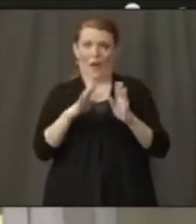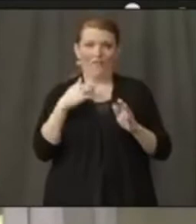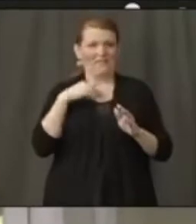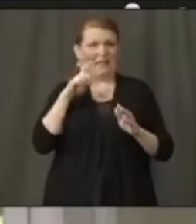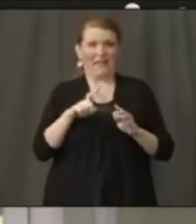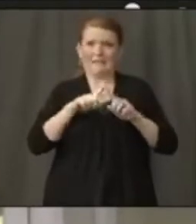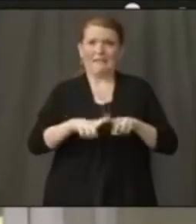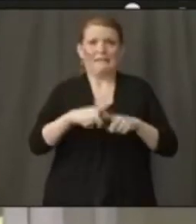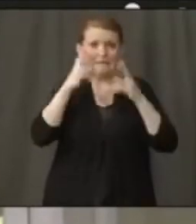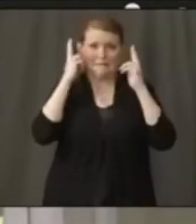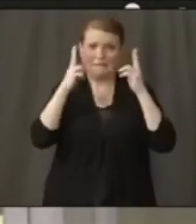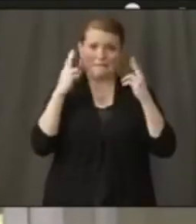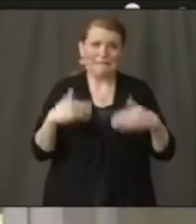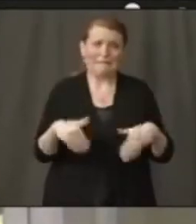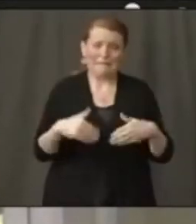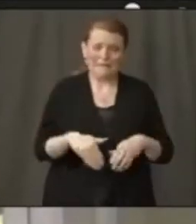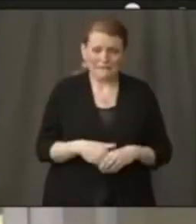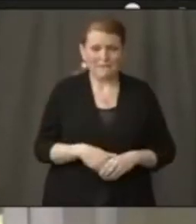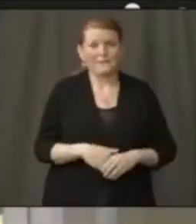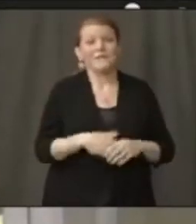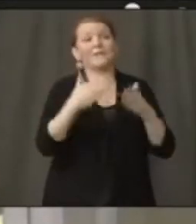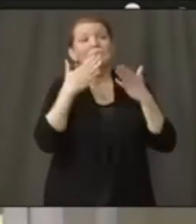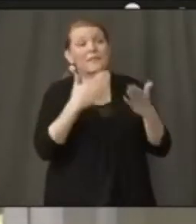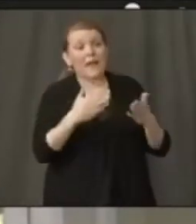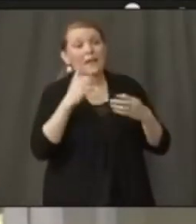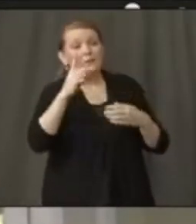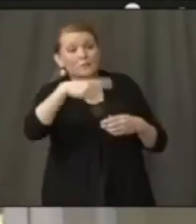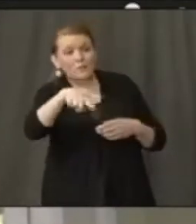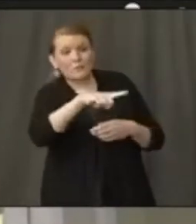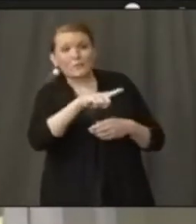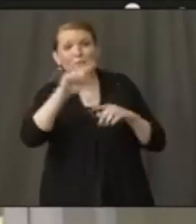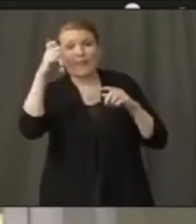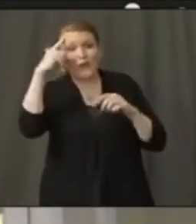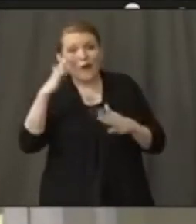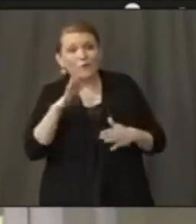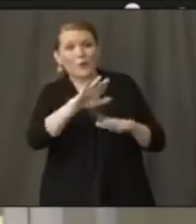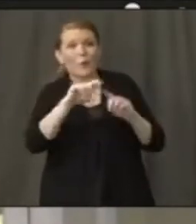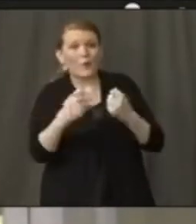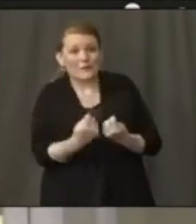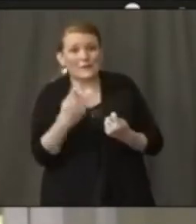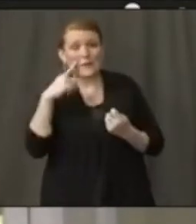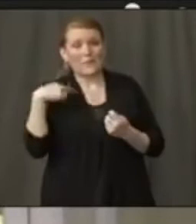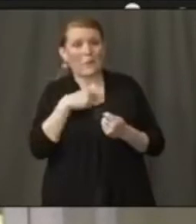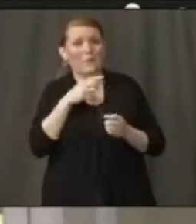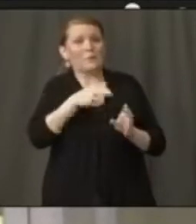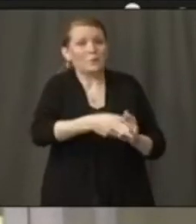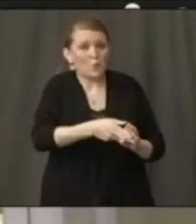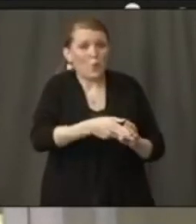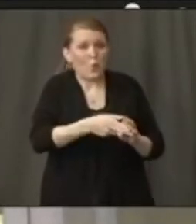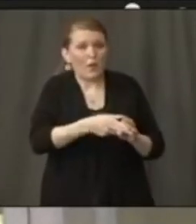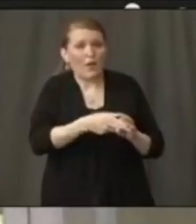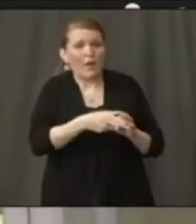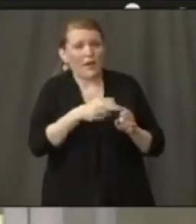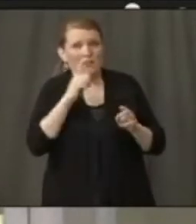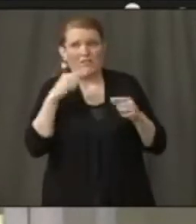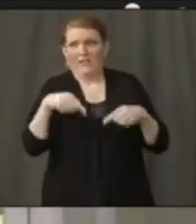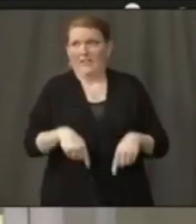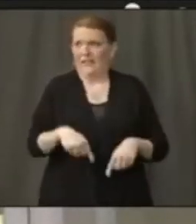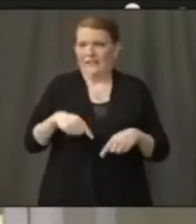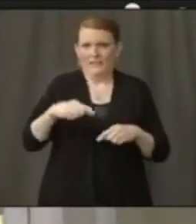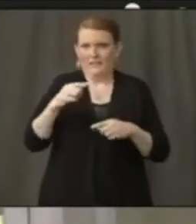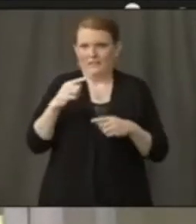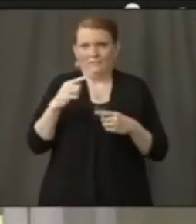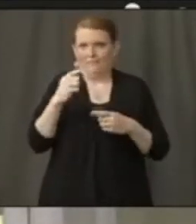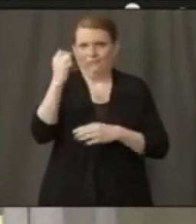history. Thank you, too, for giving me the opportunity to share my thoughts today. Our leaders and